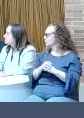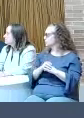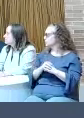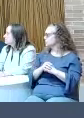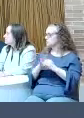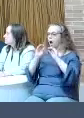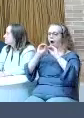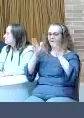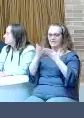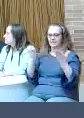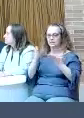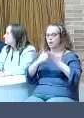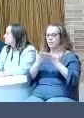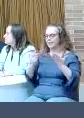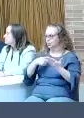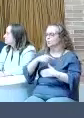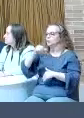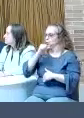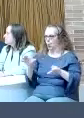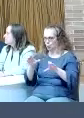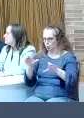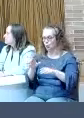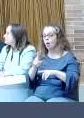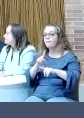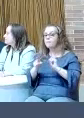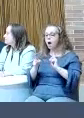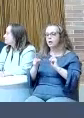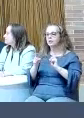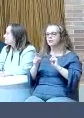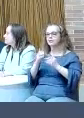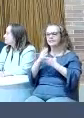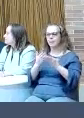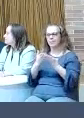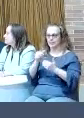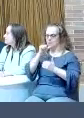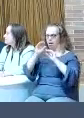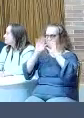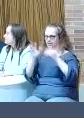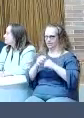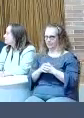don't do but it's the inobvious things that we might do